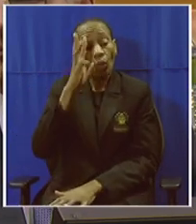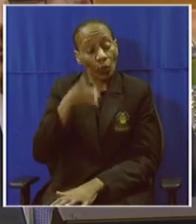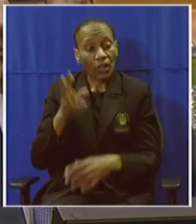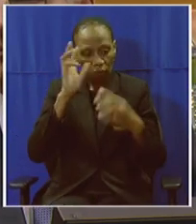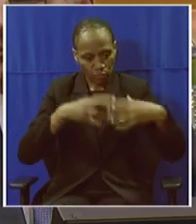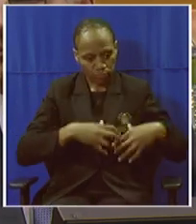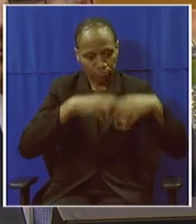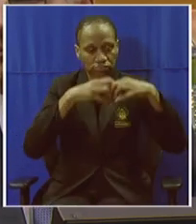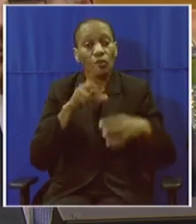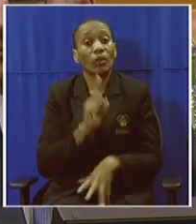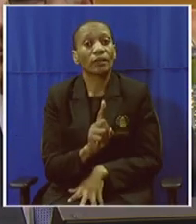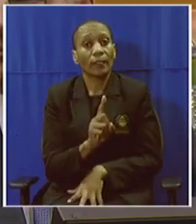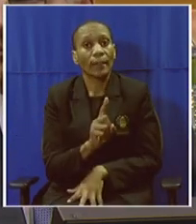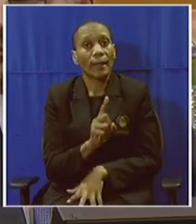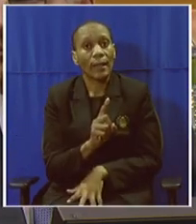establish